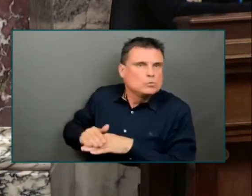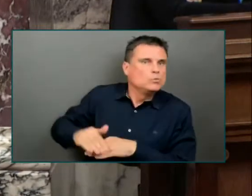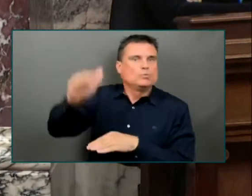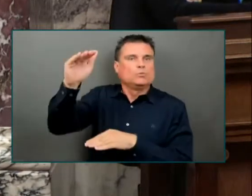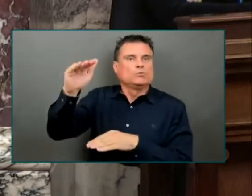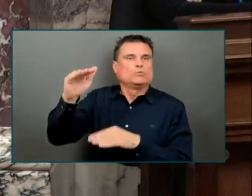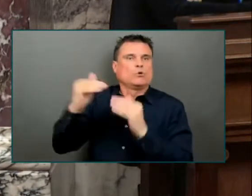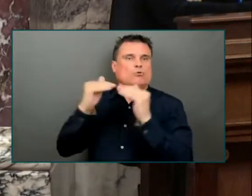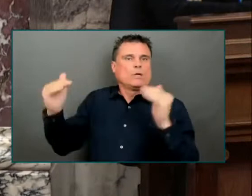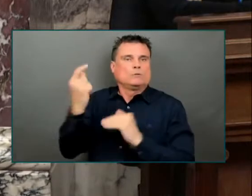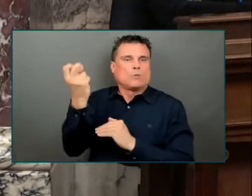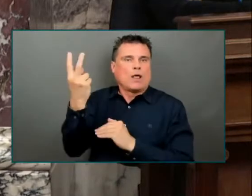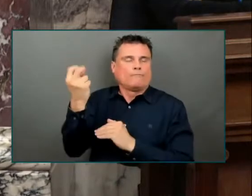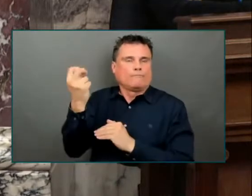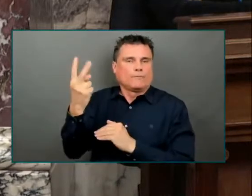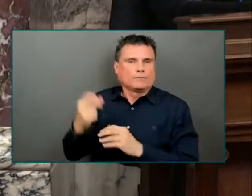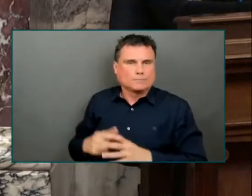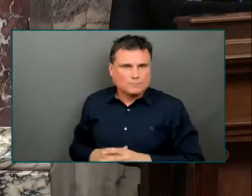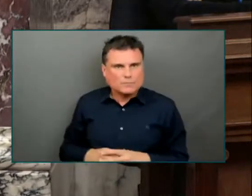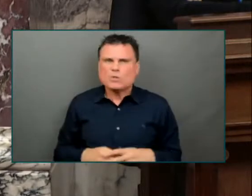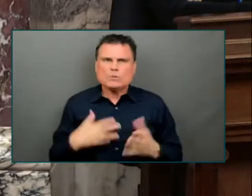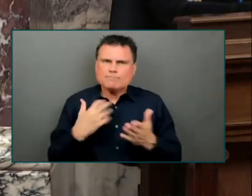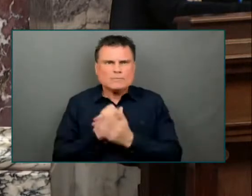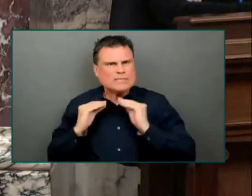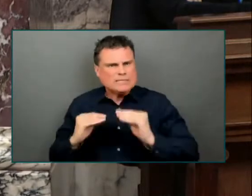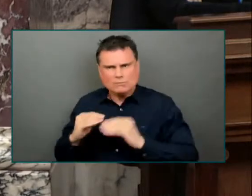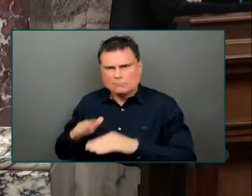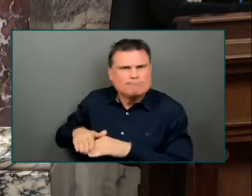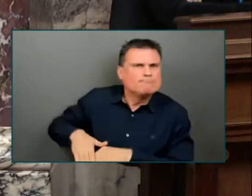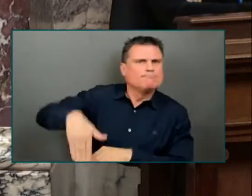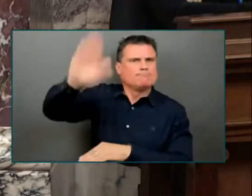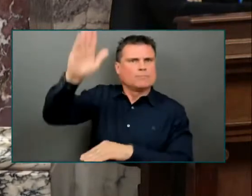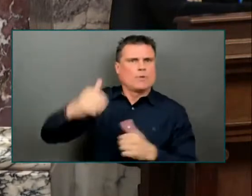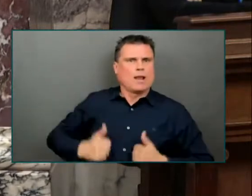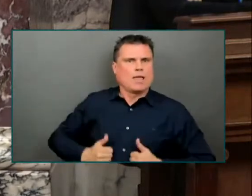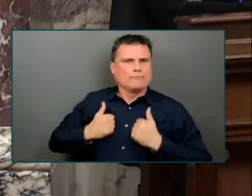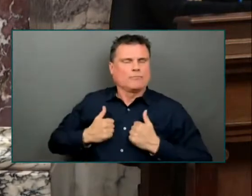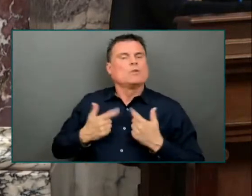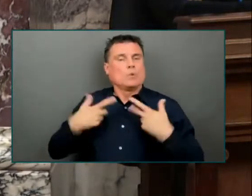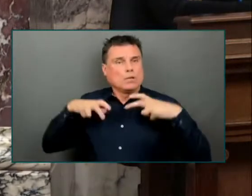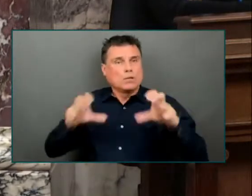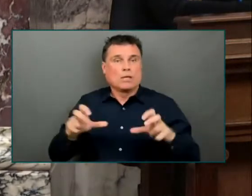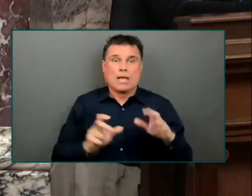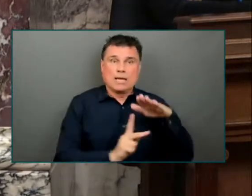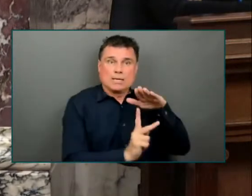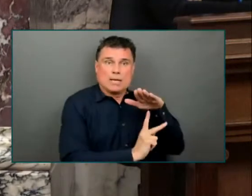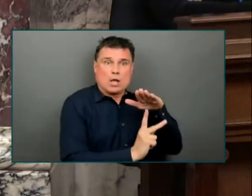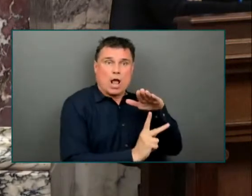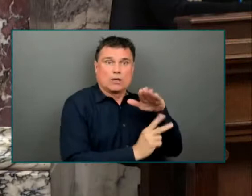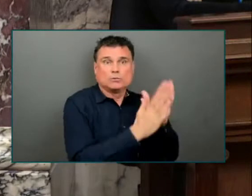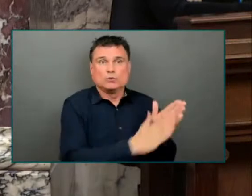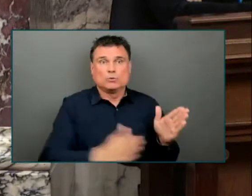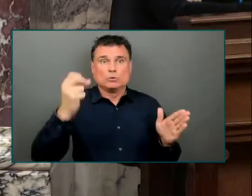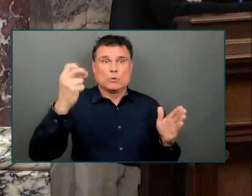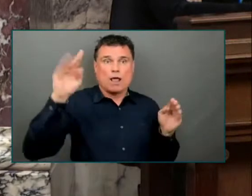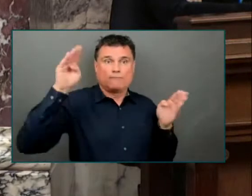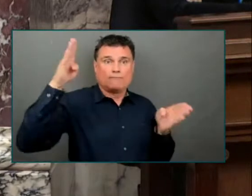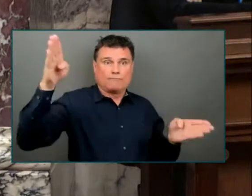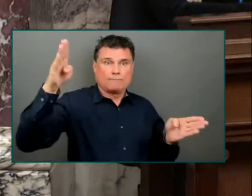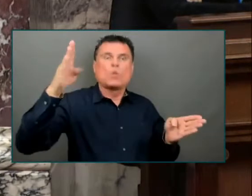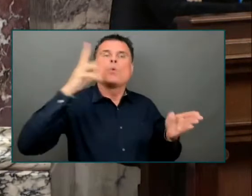to enhance mental health supports, create more childcare spaces on school grounds, and develop an anti-racism